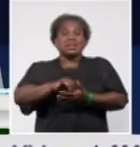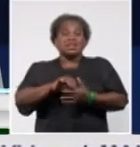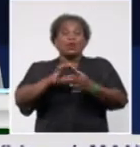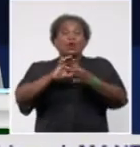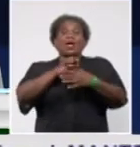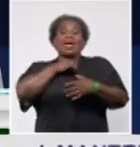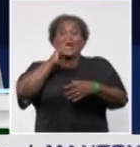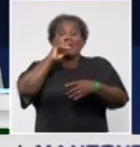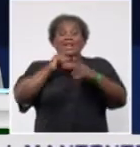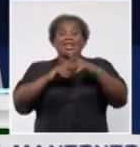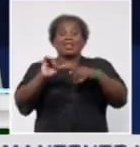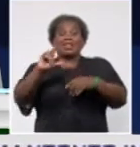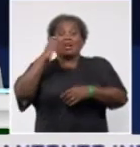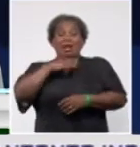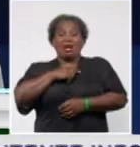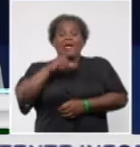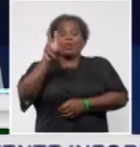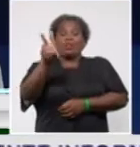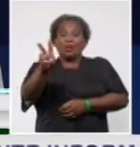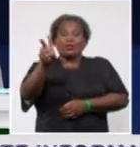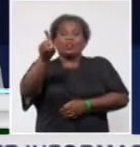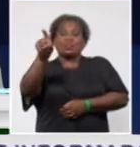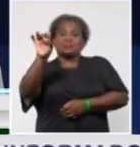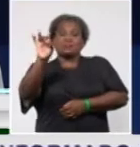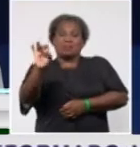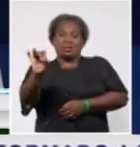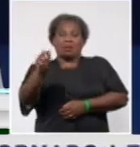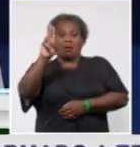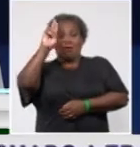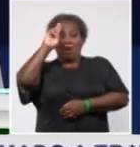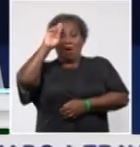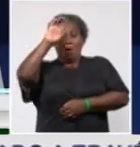217 in the National Center for Genetics,